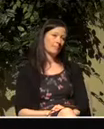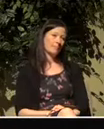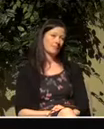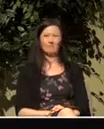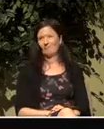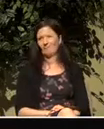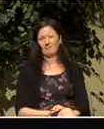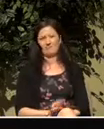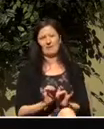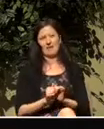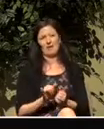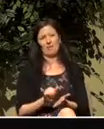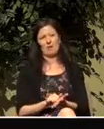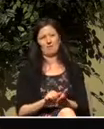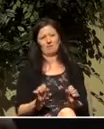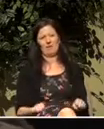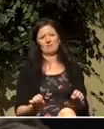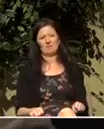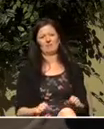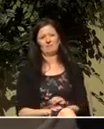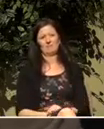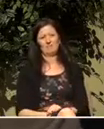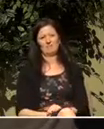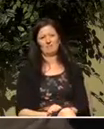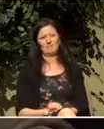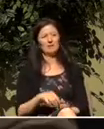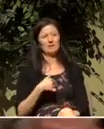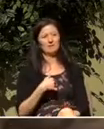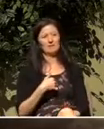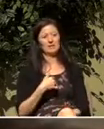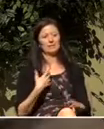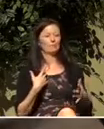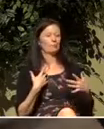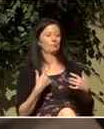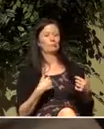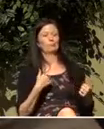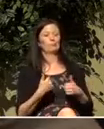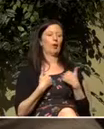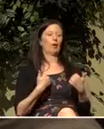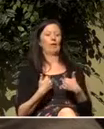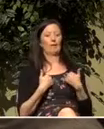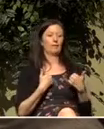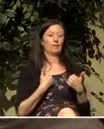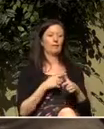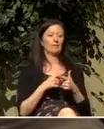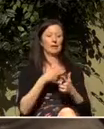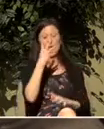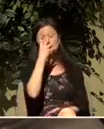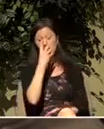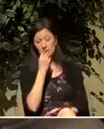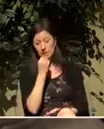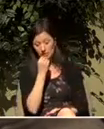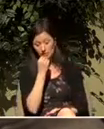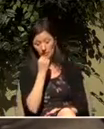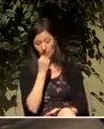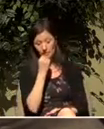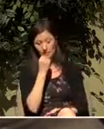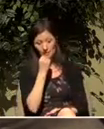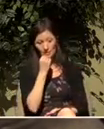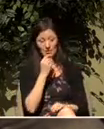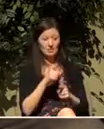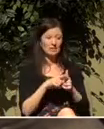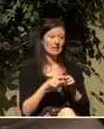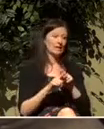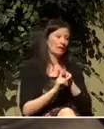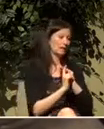be. Not after my bragging at the Seder, my falling asleep in the garden, deserting him